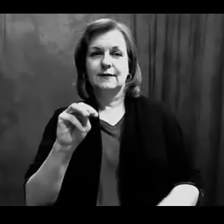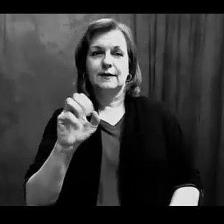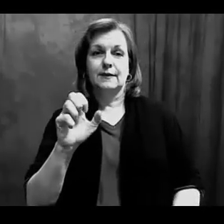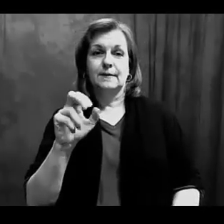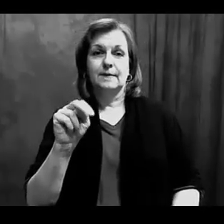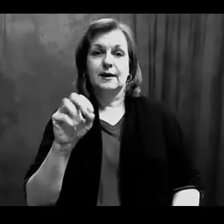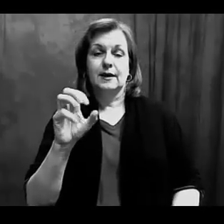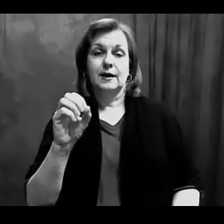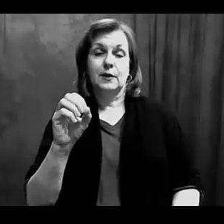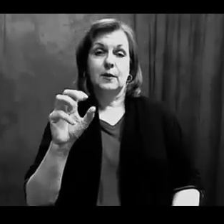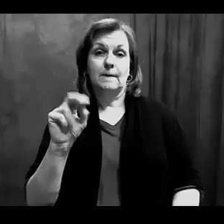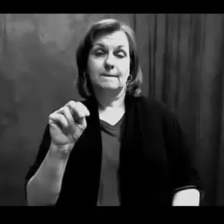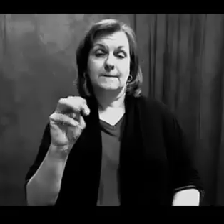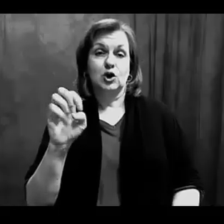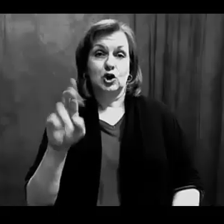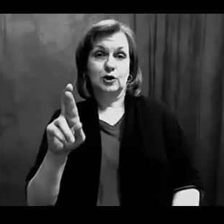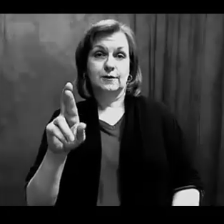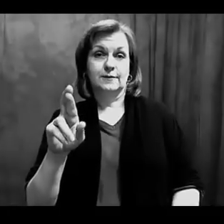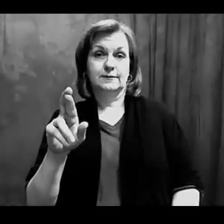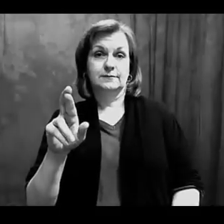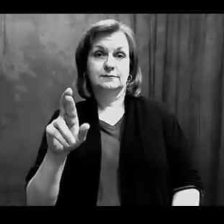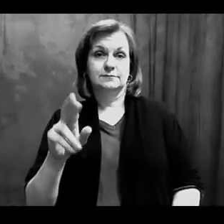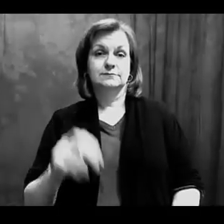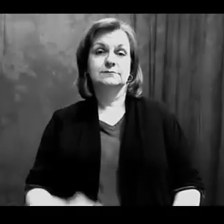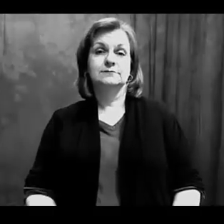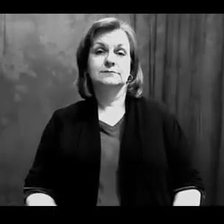Peptide is the monomer